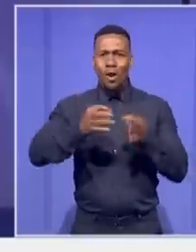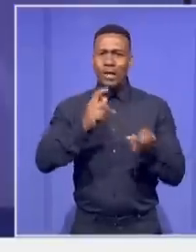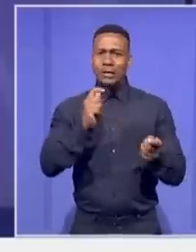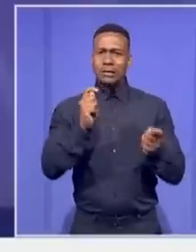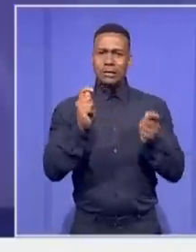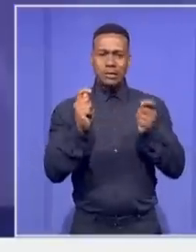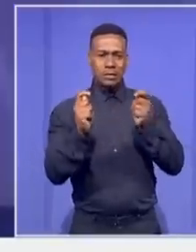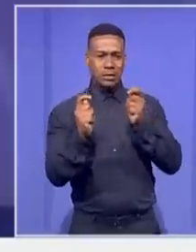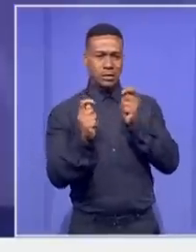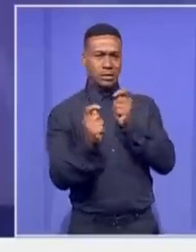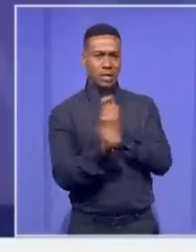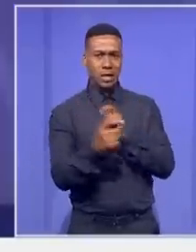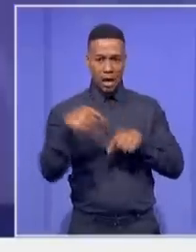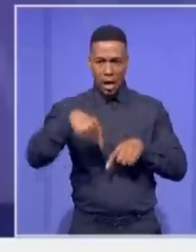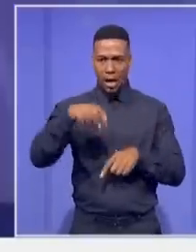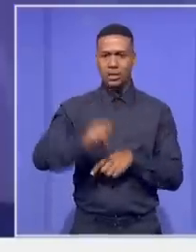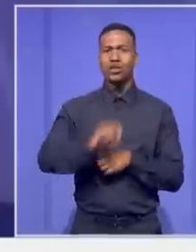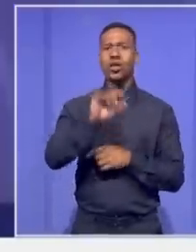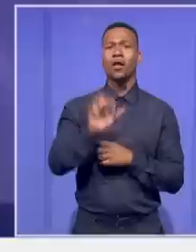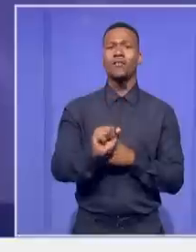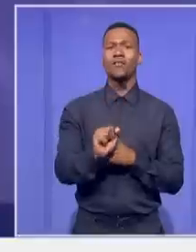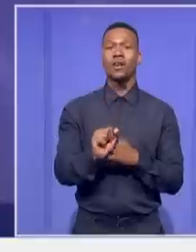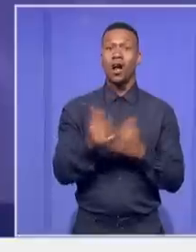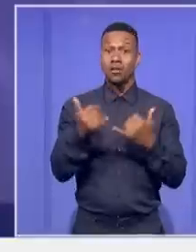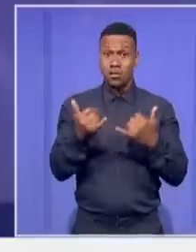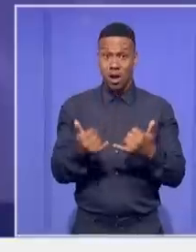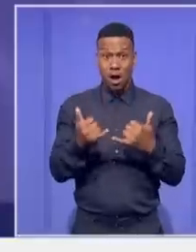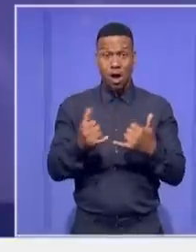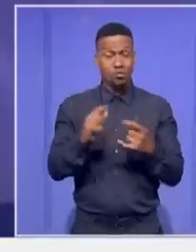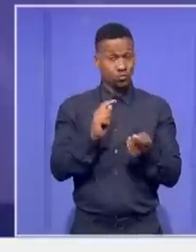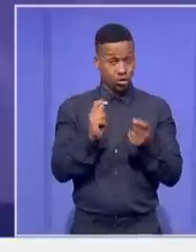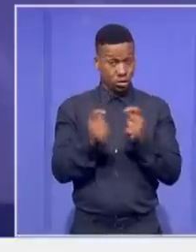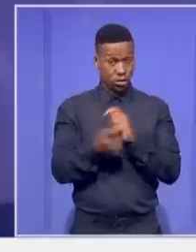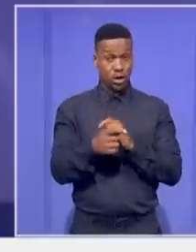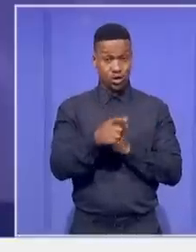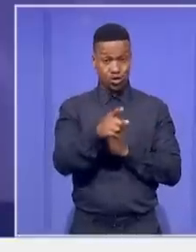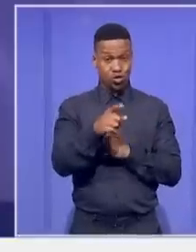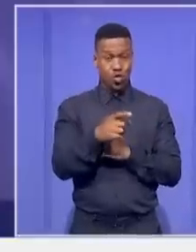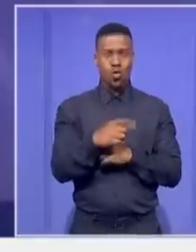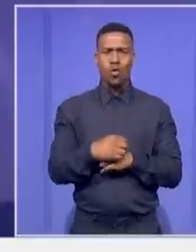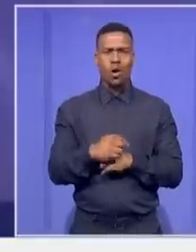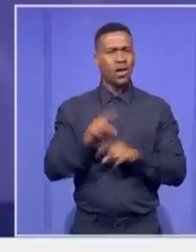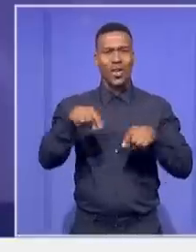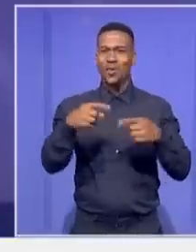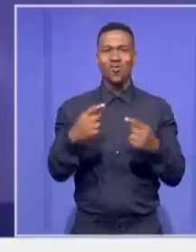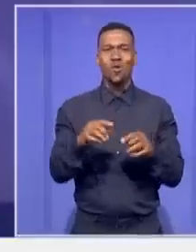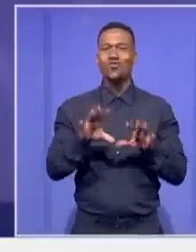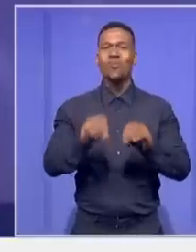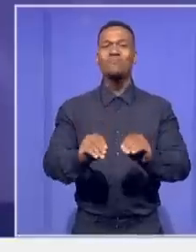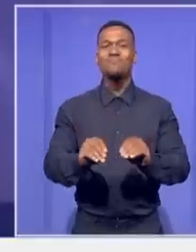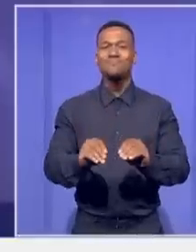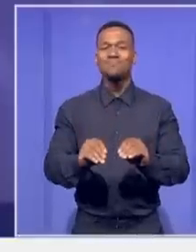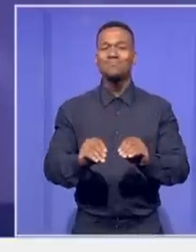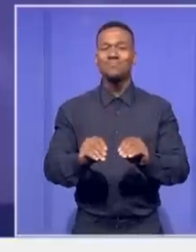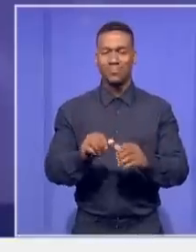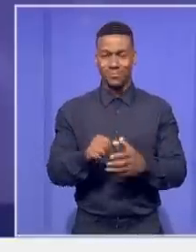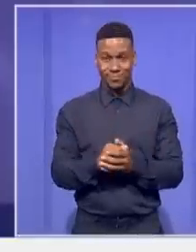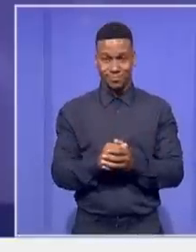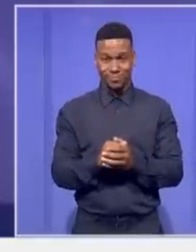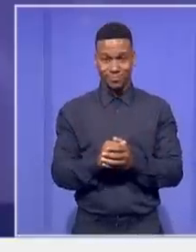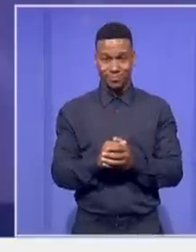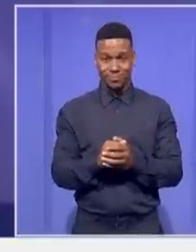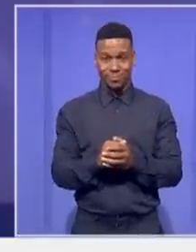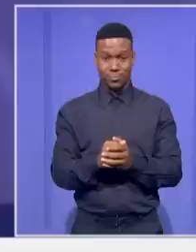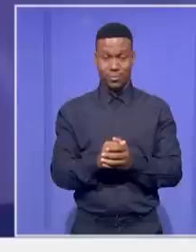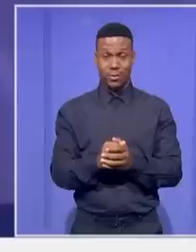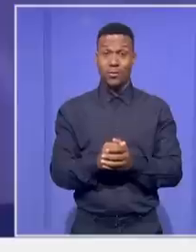Africa. A change that we now all know is inevitable. For the past decade, we've hinted